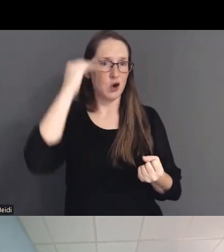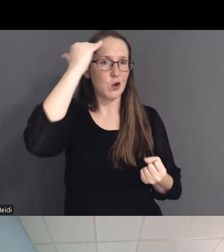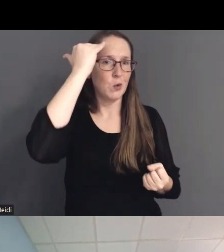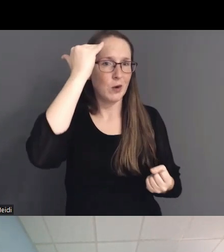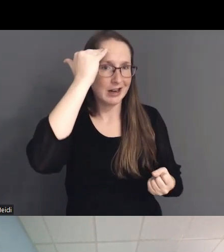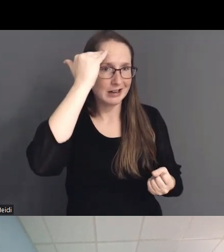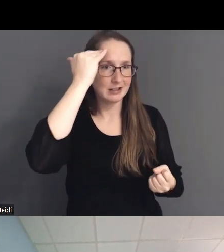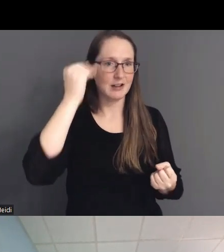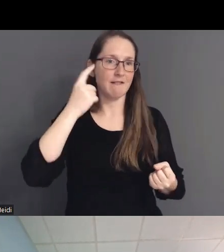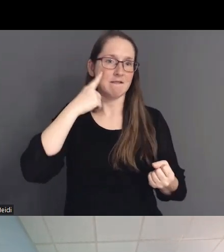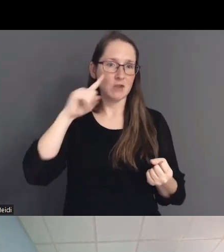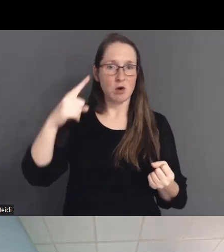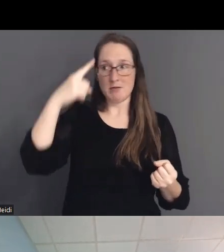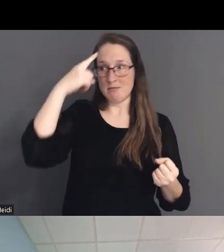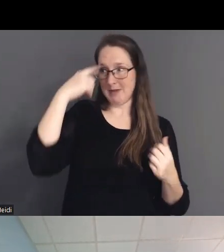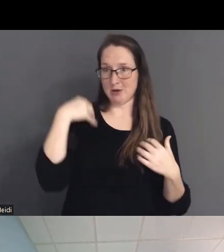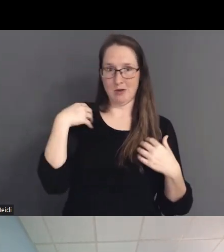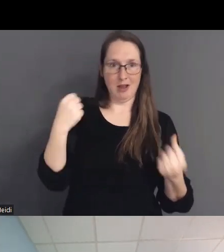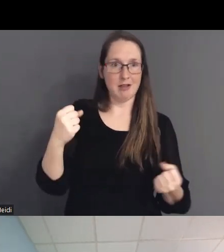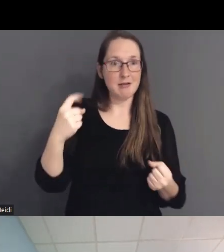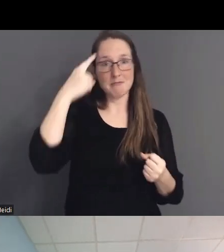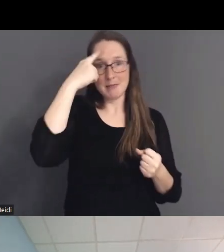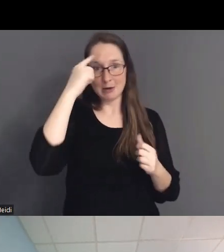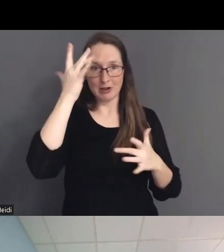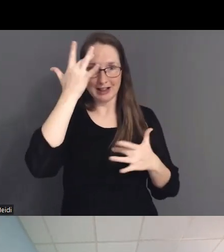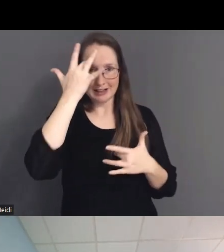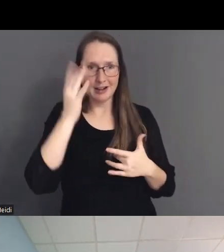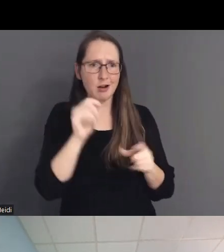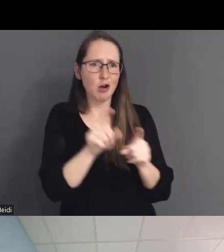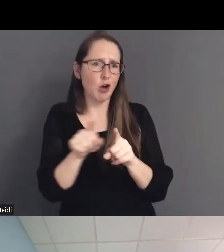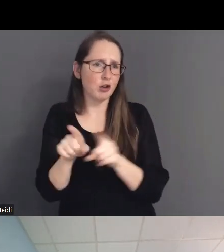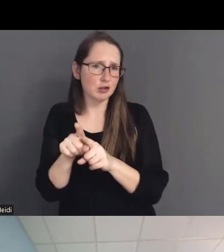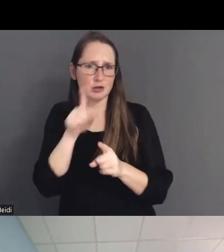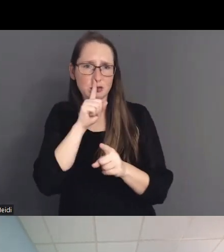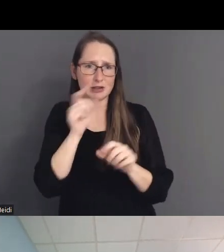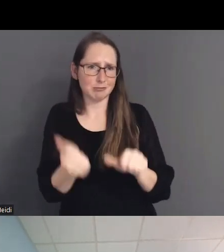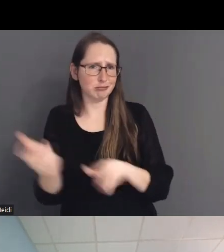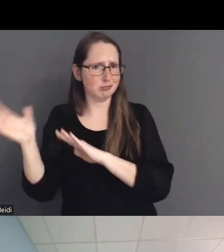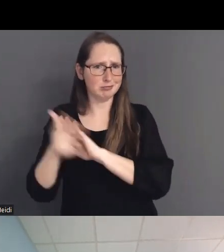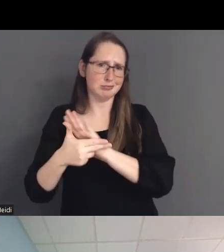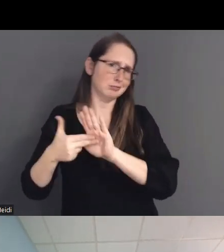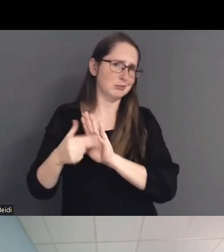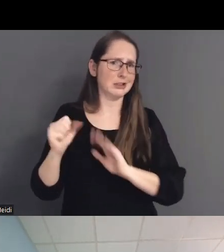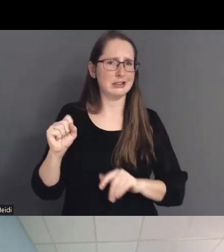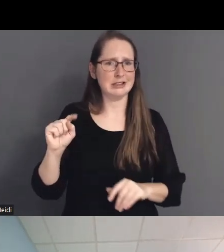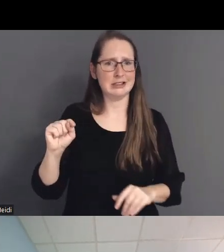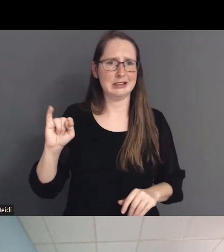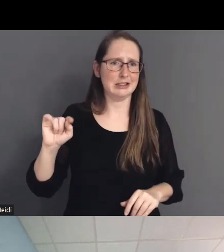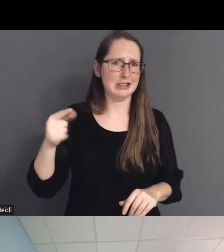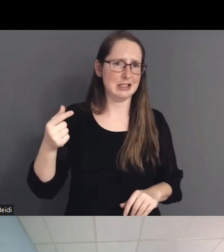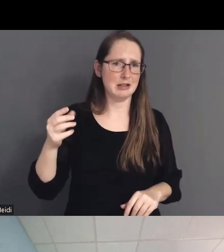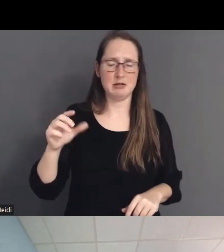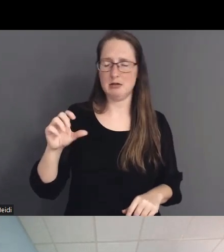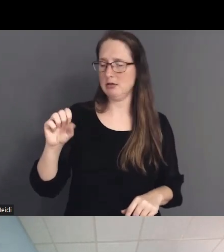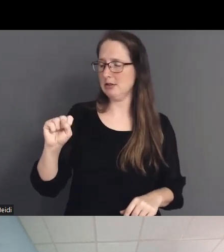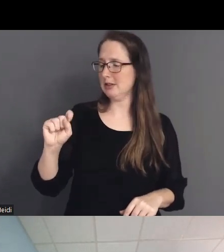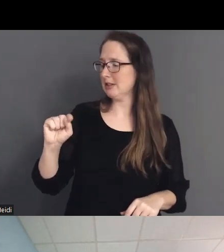awareness for mental health and mental illness, and then also erasing the stigma. All right, next slide.